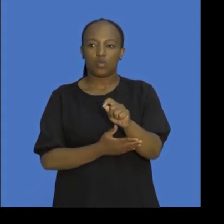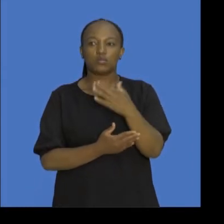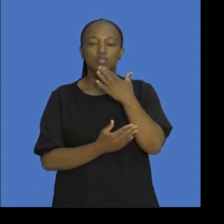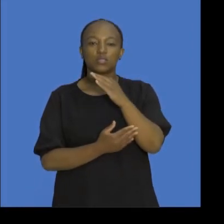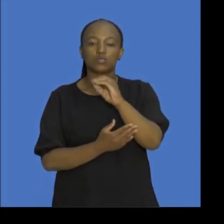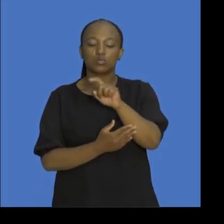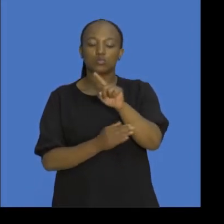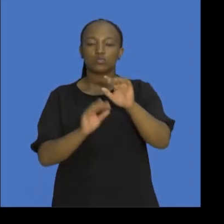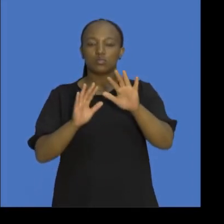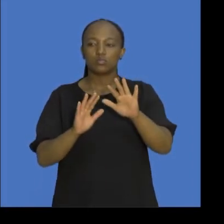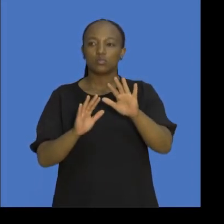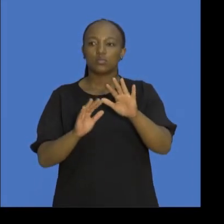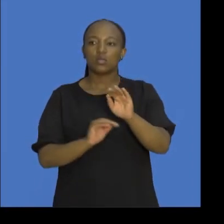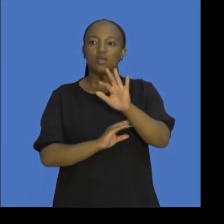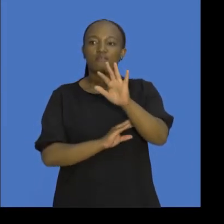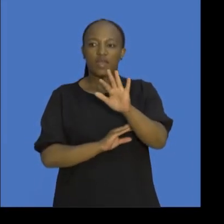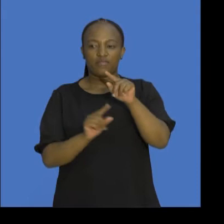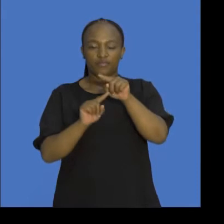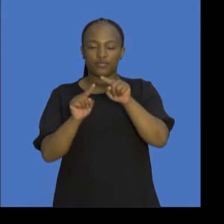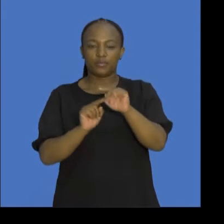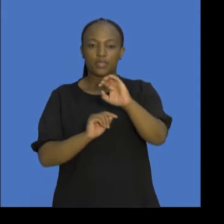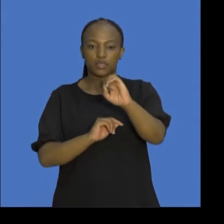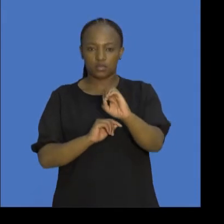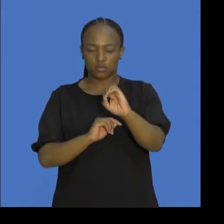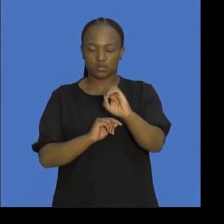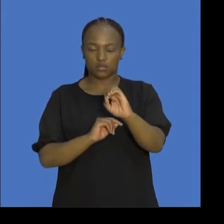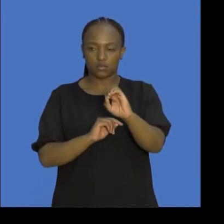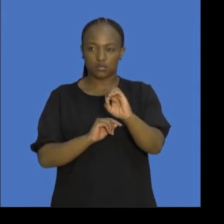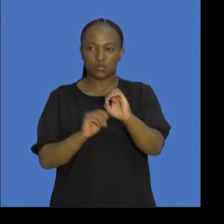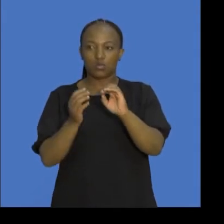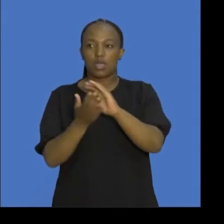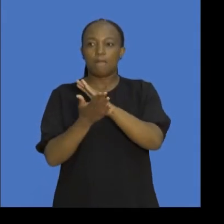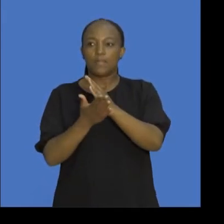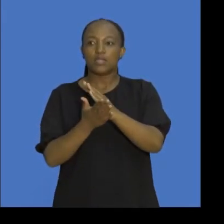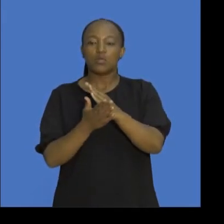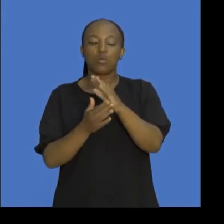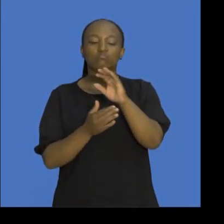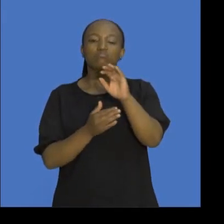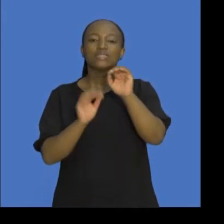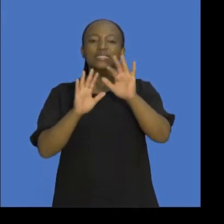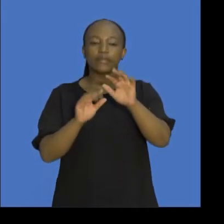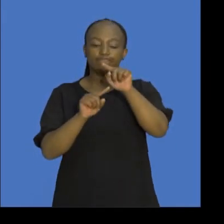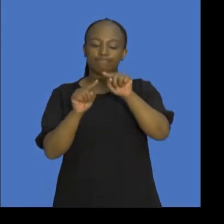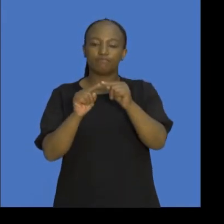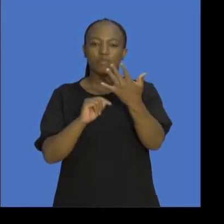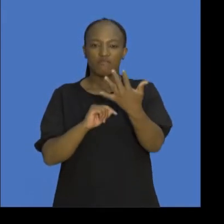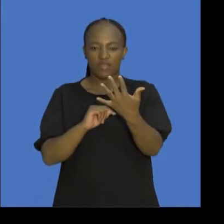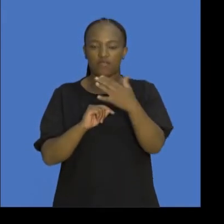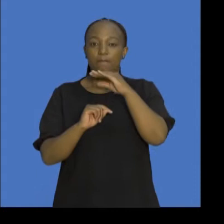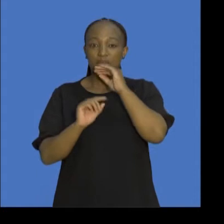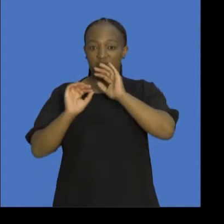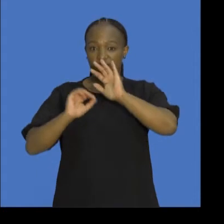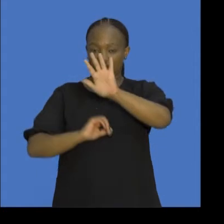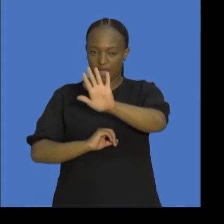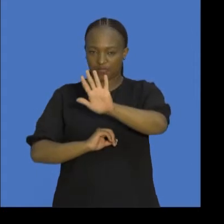0 plus 10 divided by 2. That will give us 5. This is the midpoint there. Okay, can you see guys there? Which